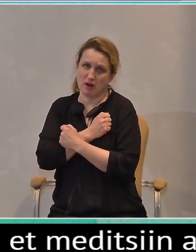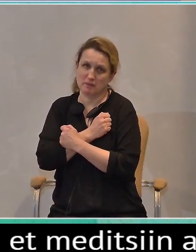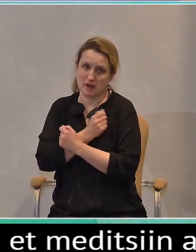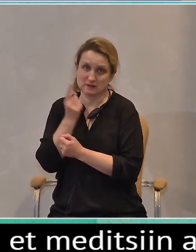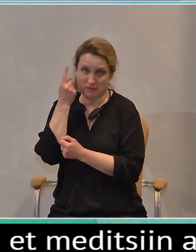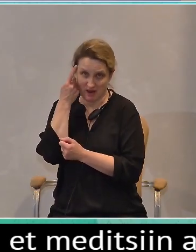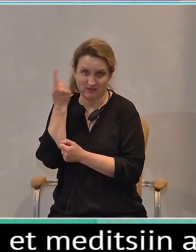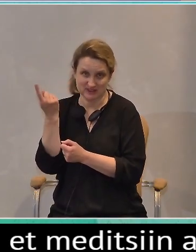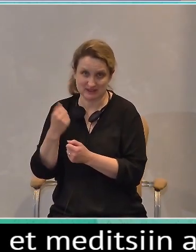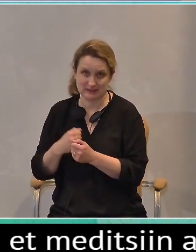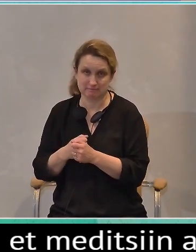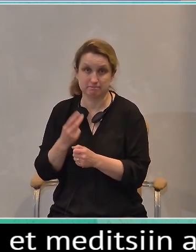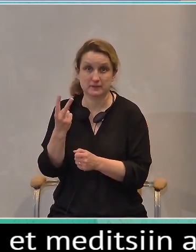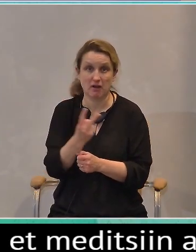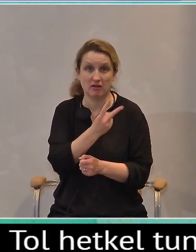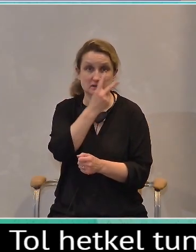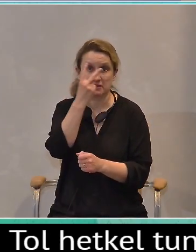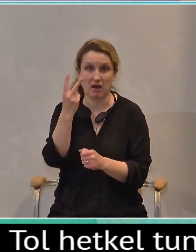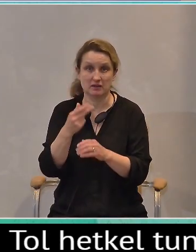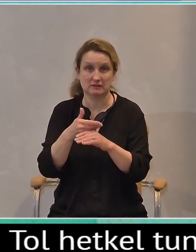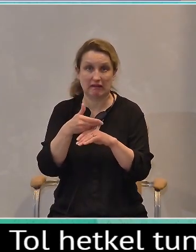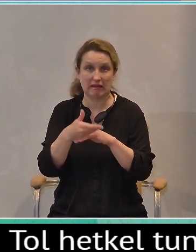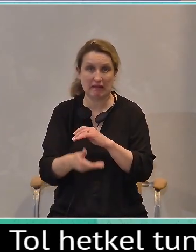to give comfort to a grieving parent.